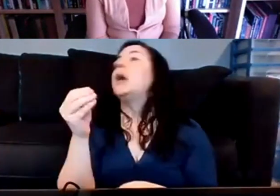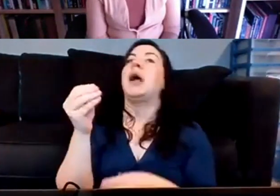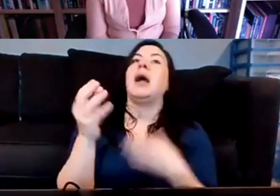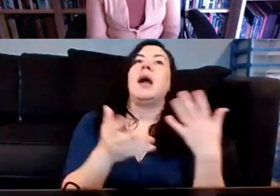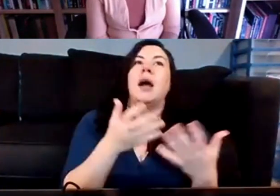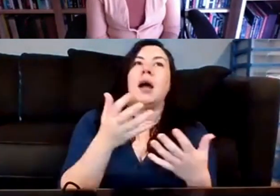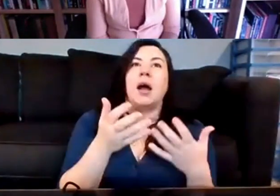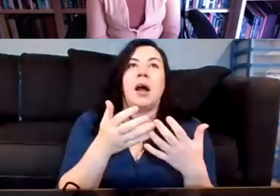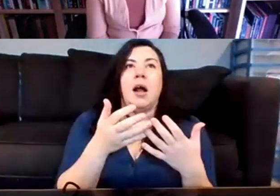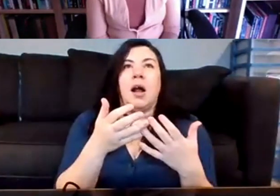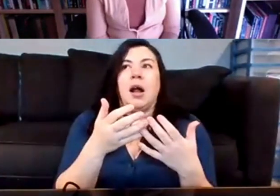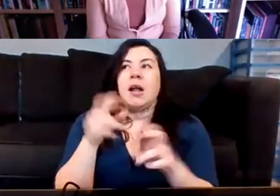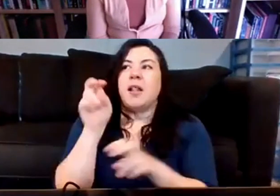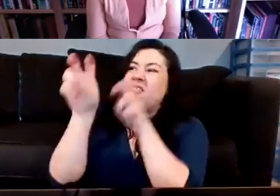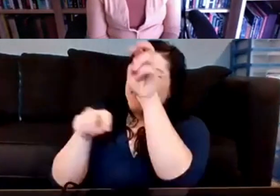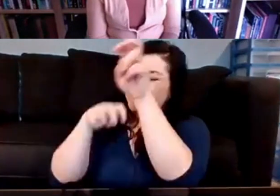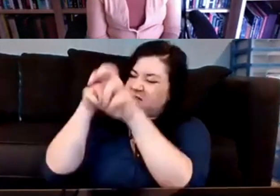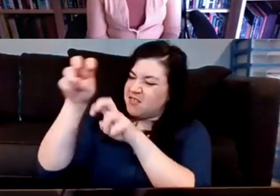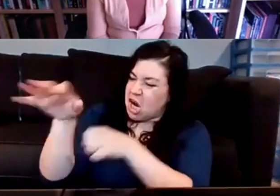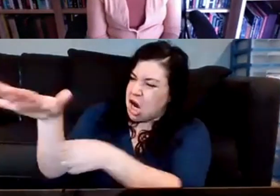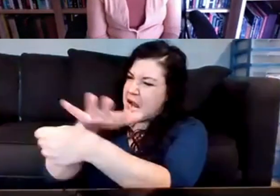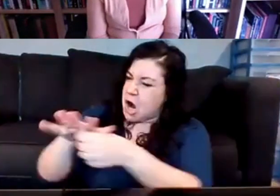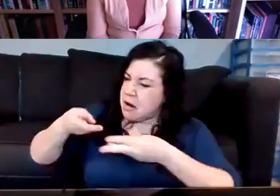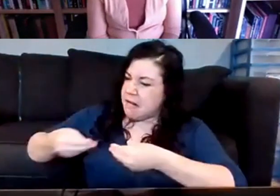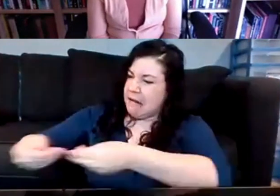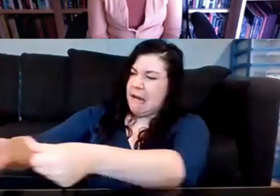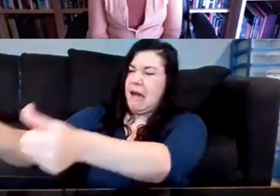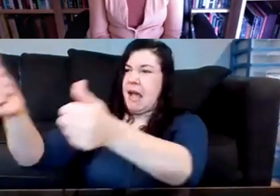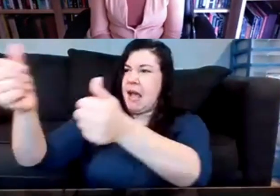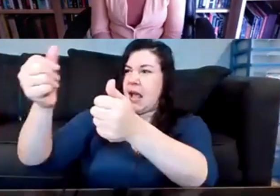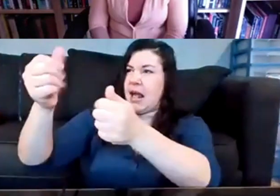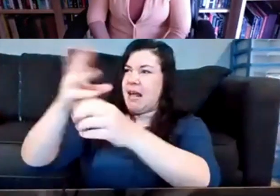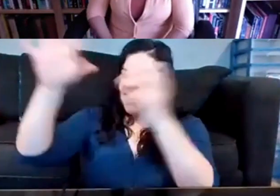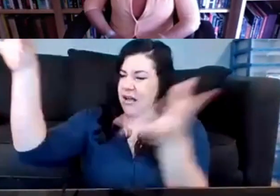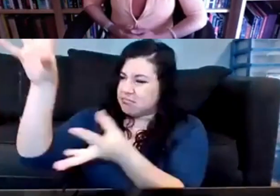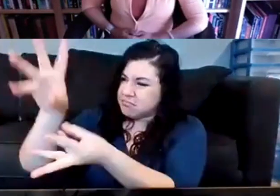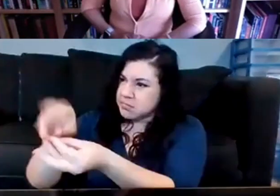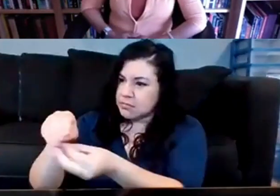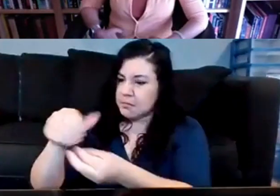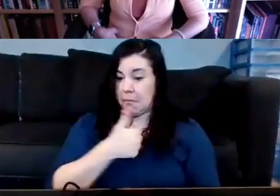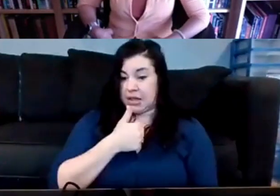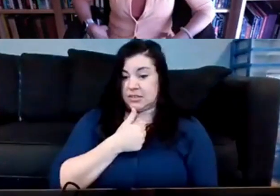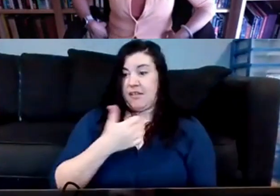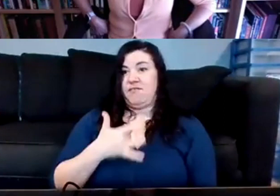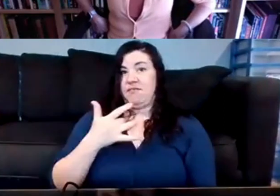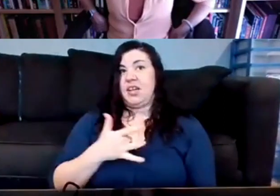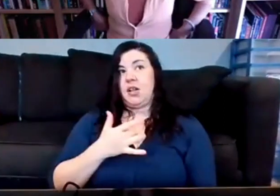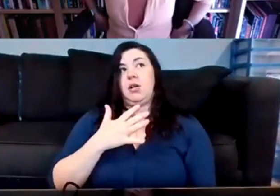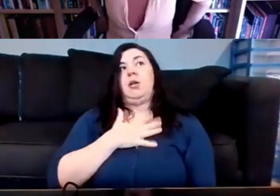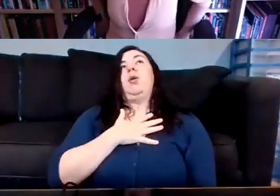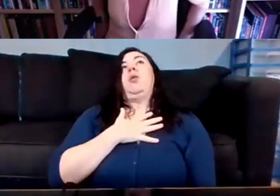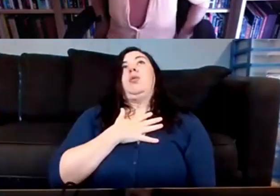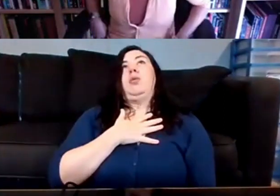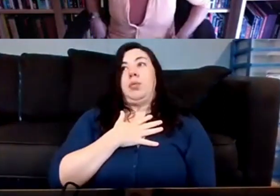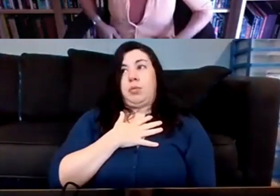Nazi fairground, and all of the collections, I became completely convinced that that documentation center was not doing